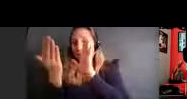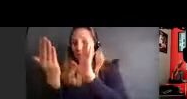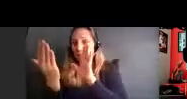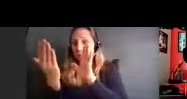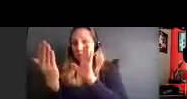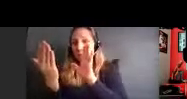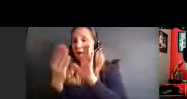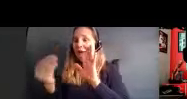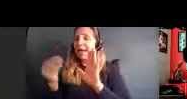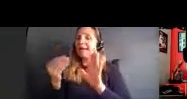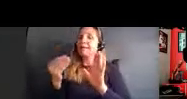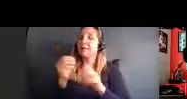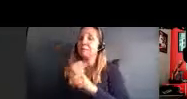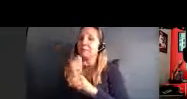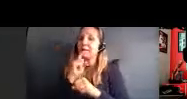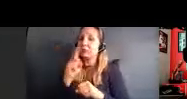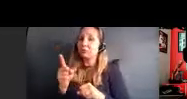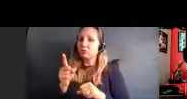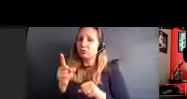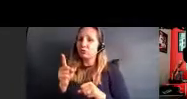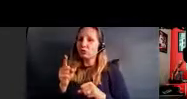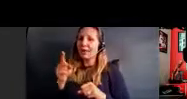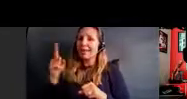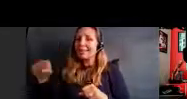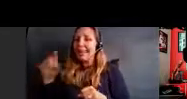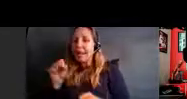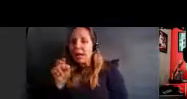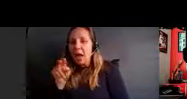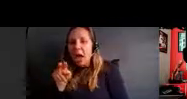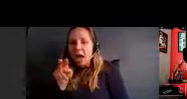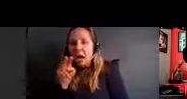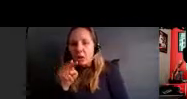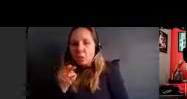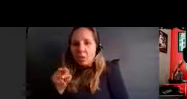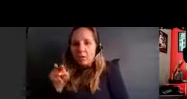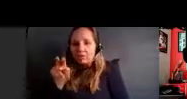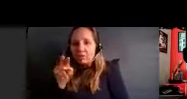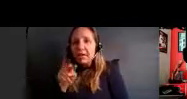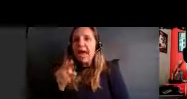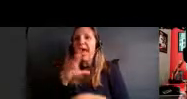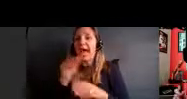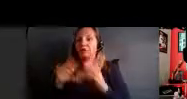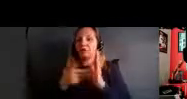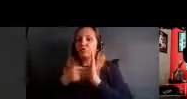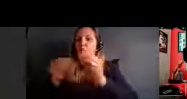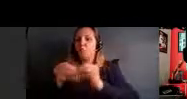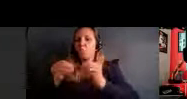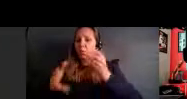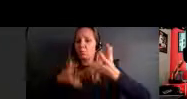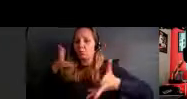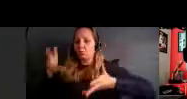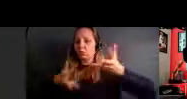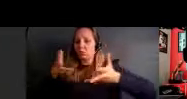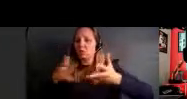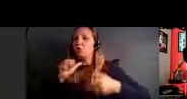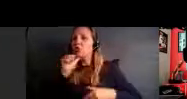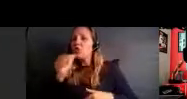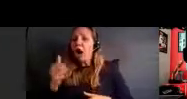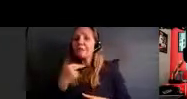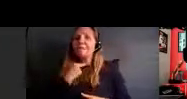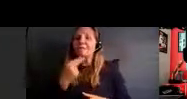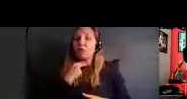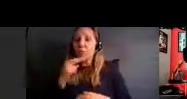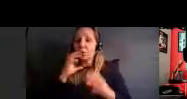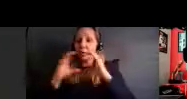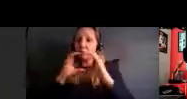opportunity to allow to read your lips and provide nonverbal communications. That way they have a clear understanding of what's